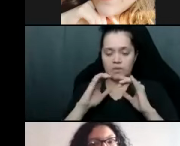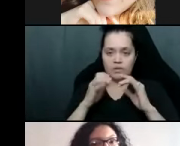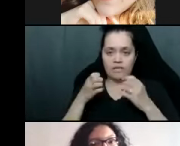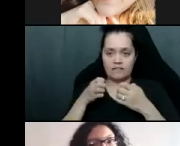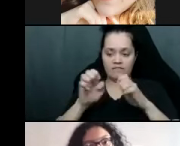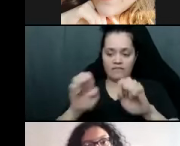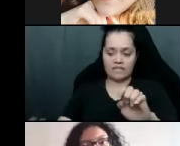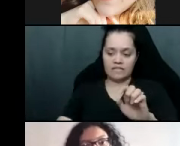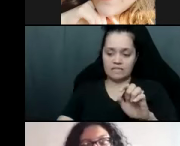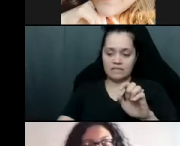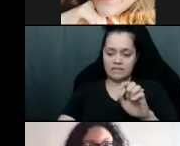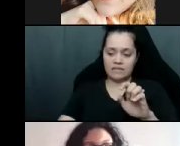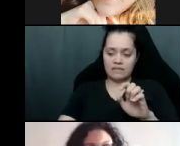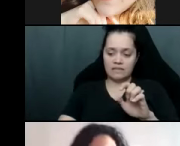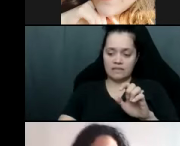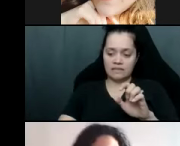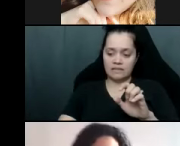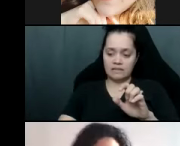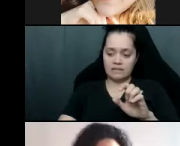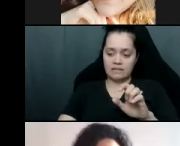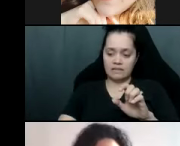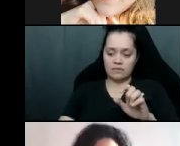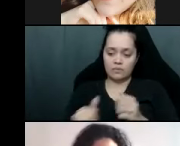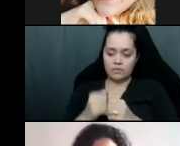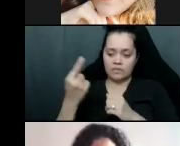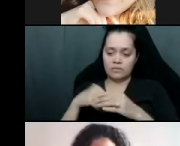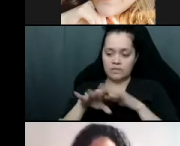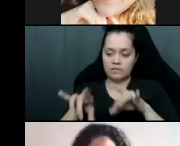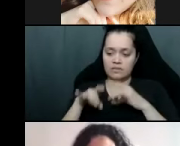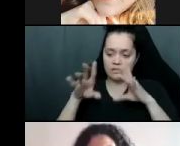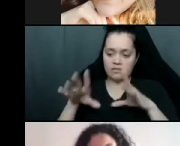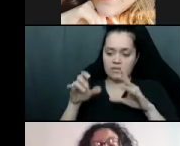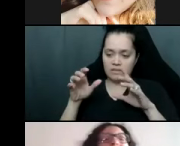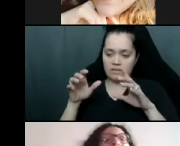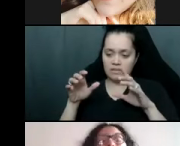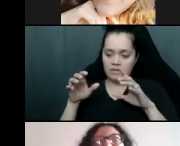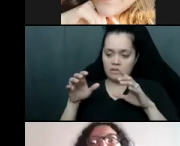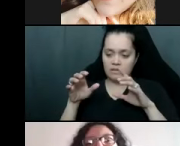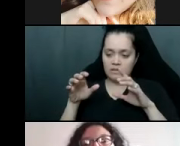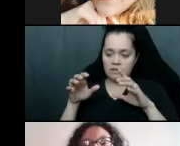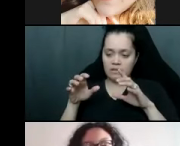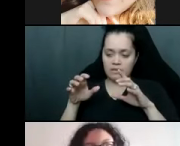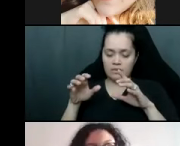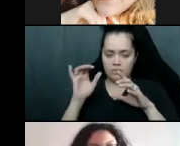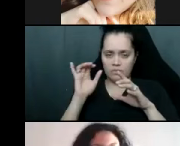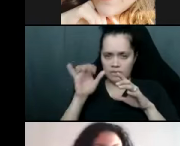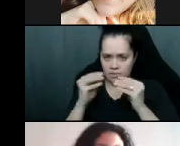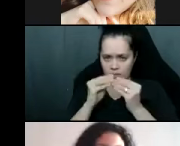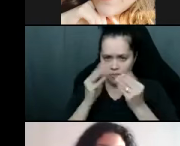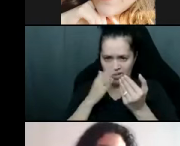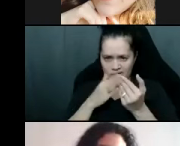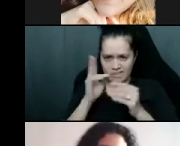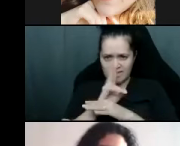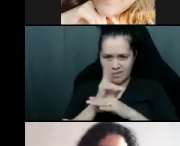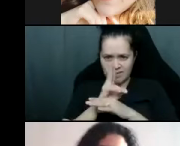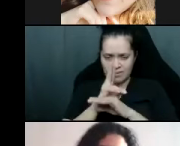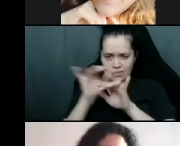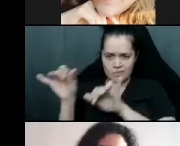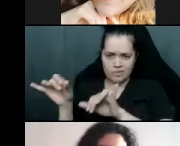effectively, efficiently with someone in Australia, wouldn't it be easier to use the